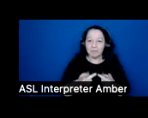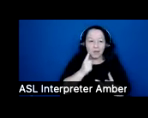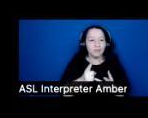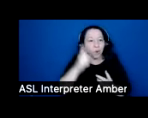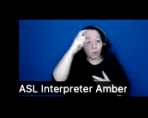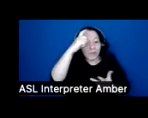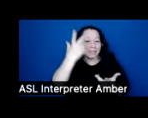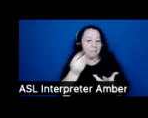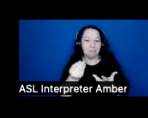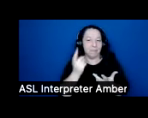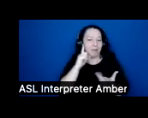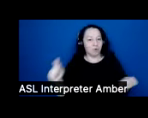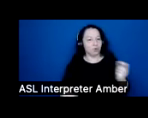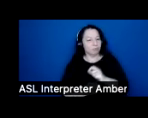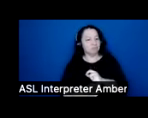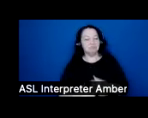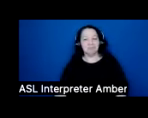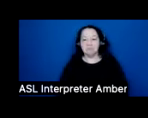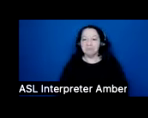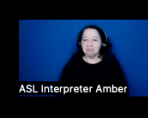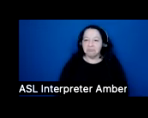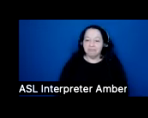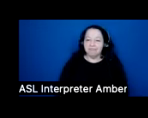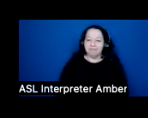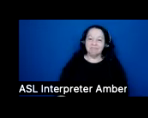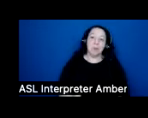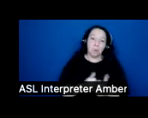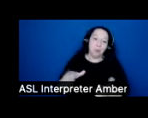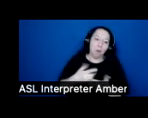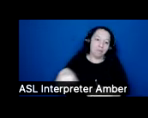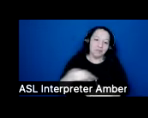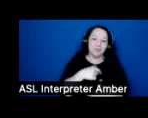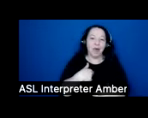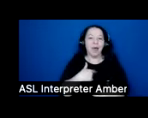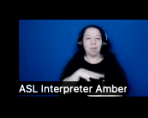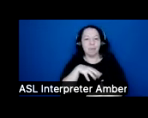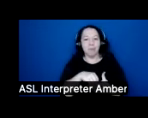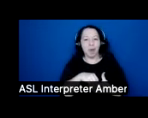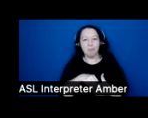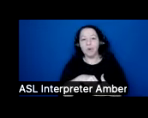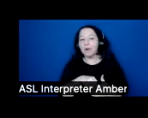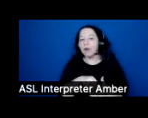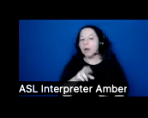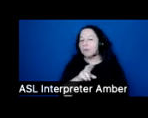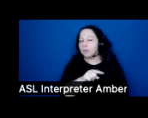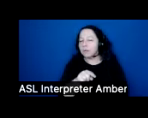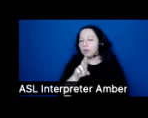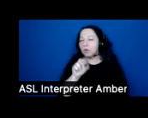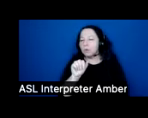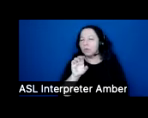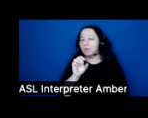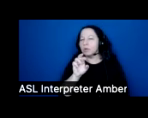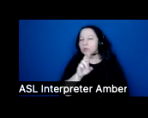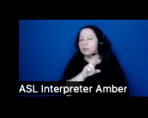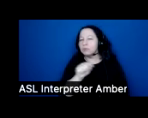with you all. And I'm a member of the Picu Rancheria of Chukchansi Indians in Oakhurst,